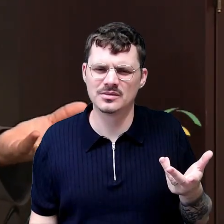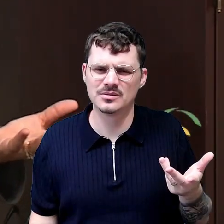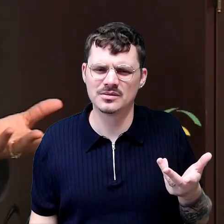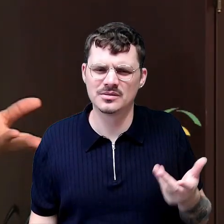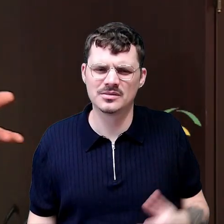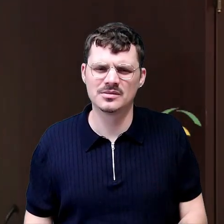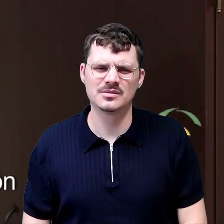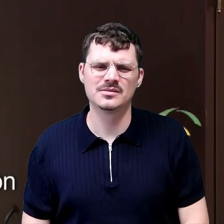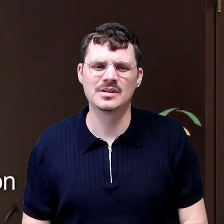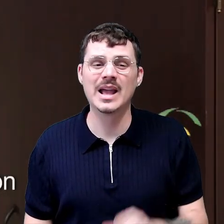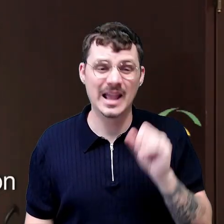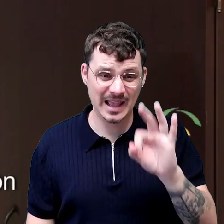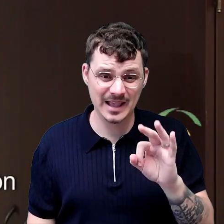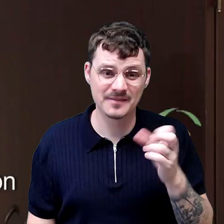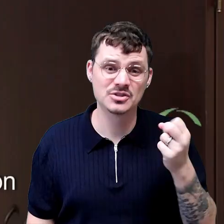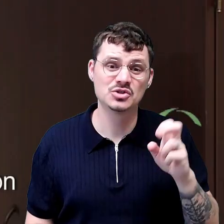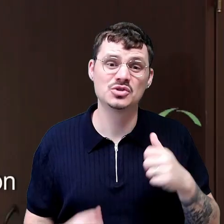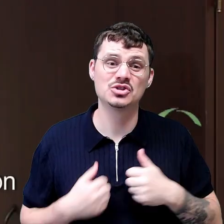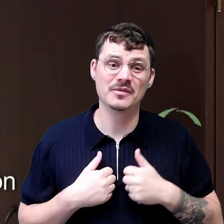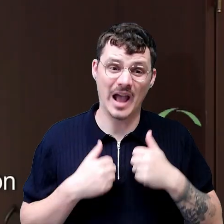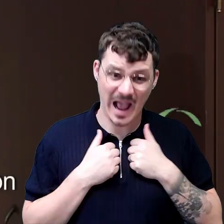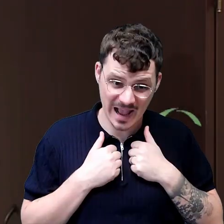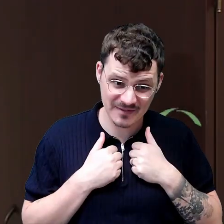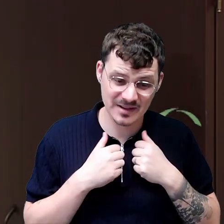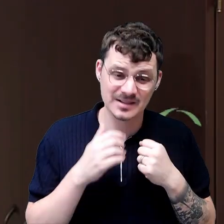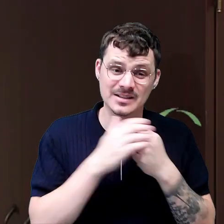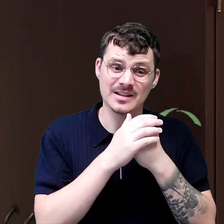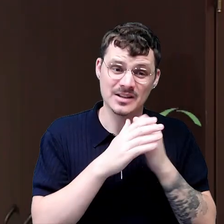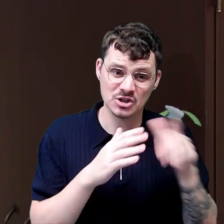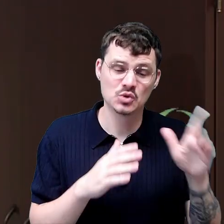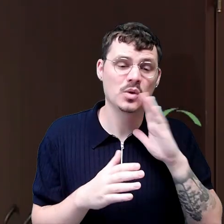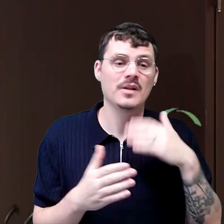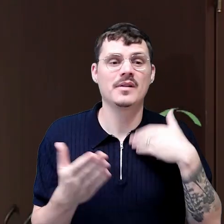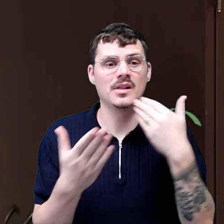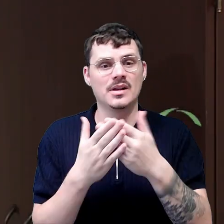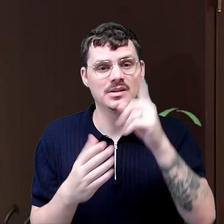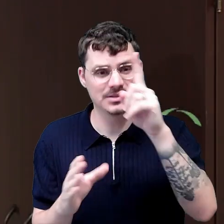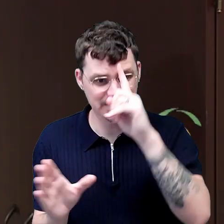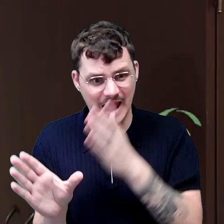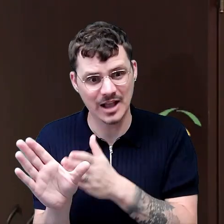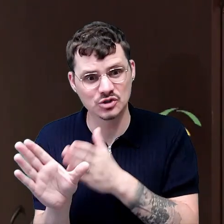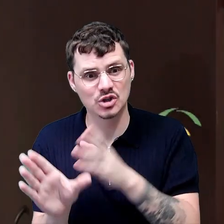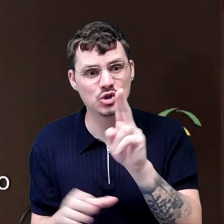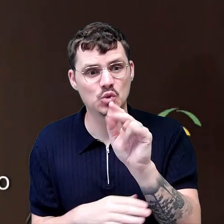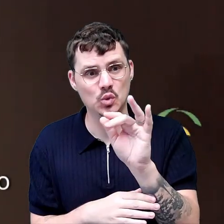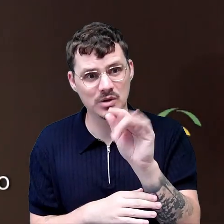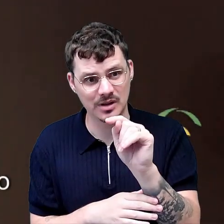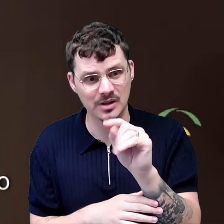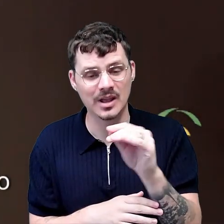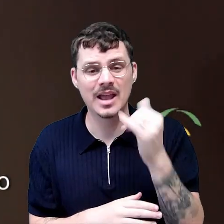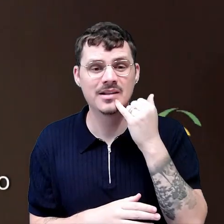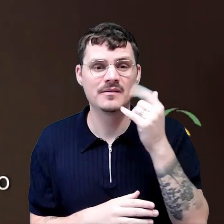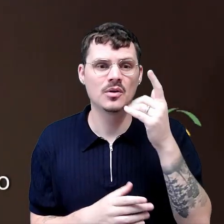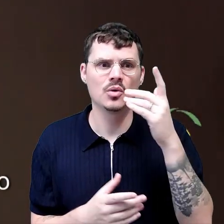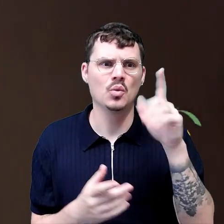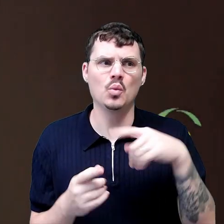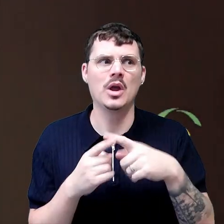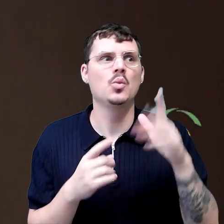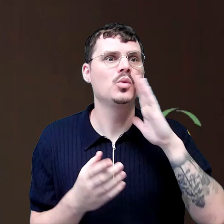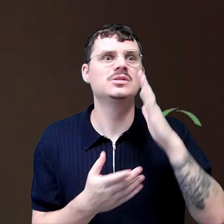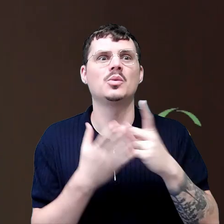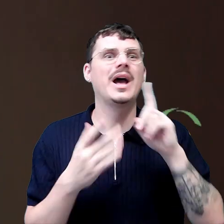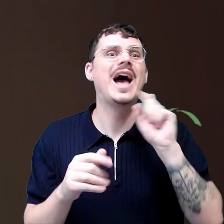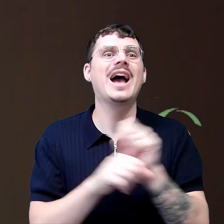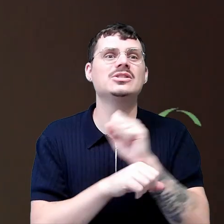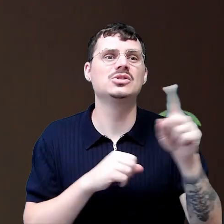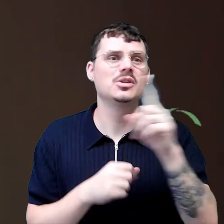Well, if she'd survived, she would have landed on a psychiatric unit, and heaven knows when somebody would have gotten around to checking her